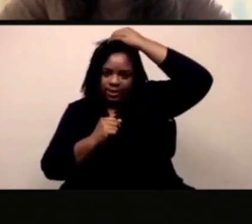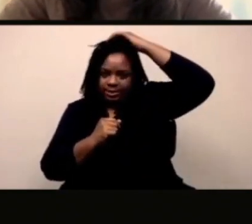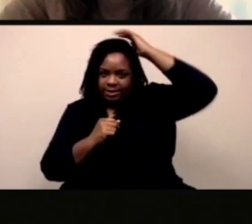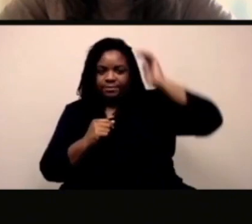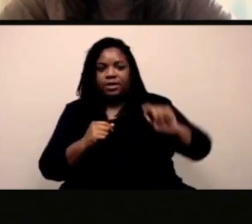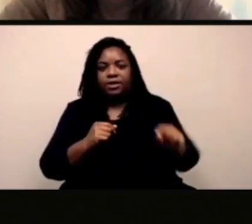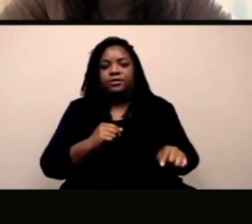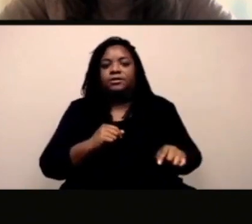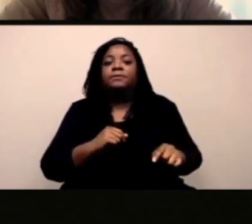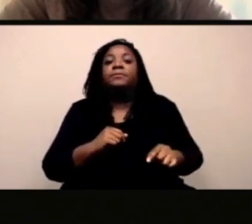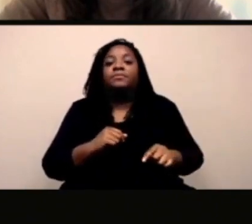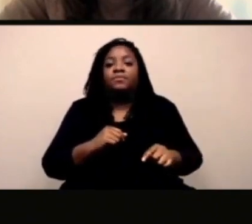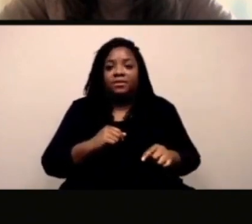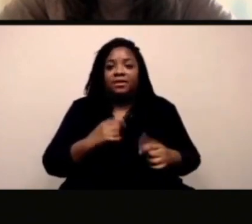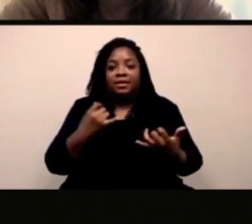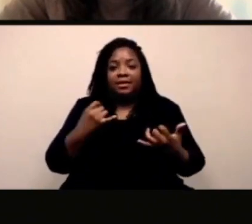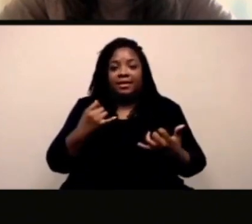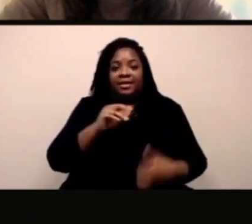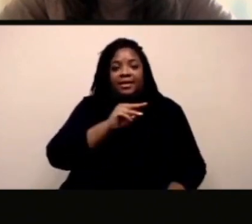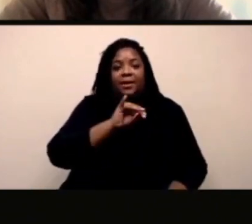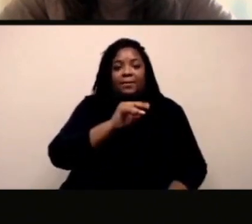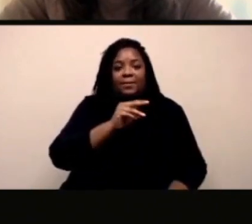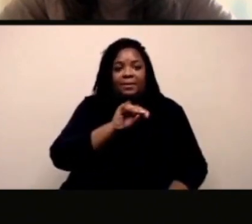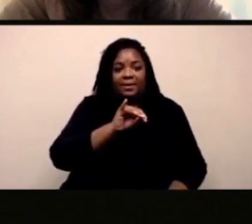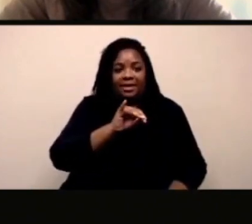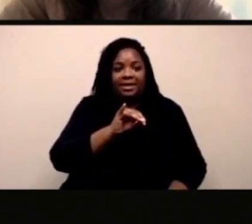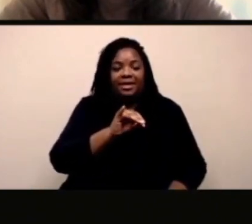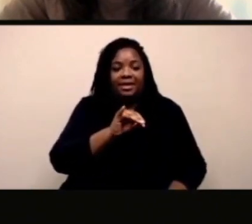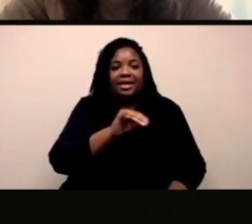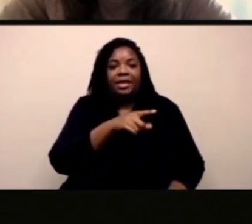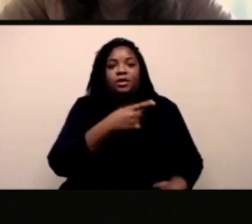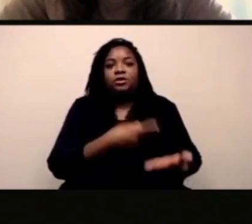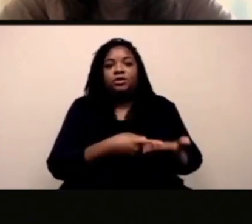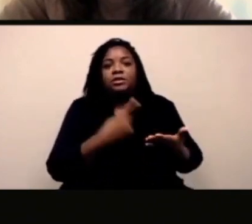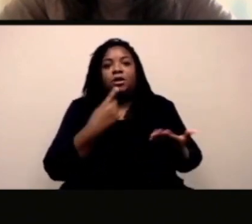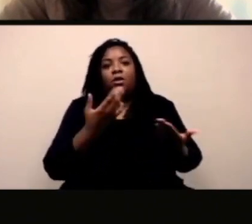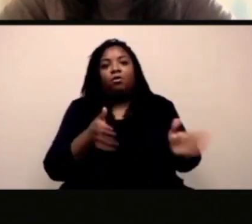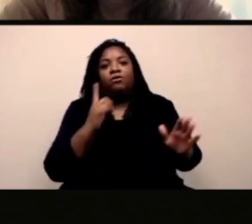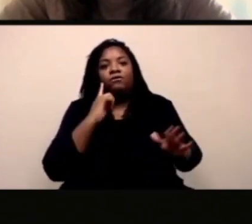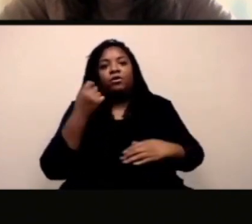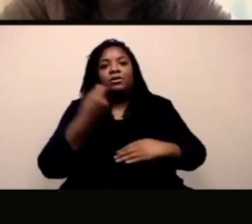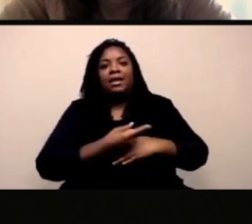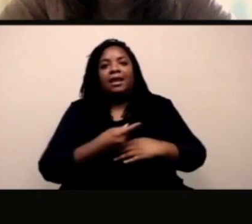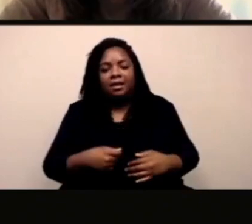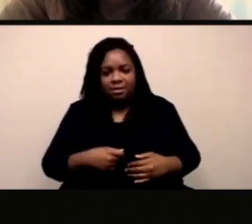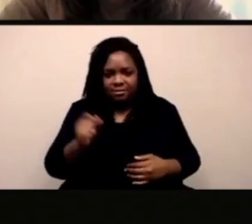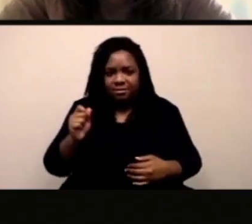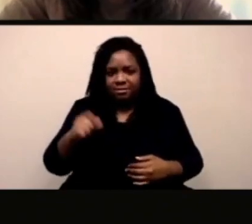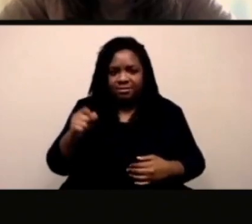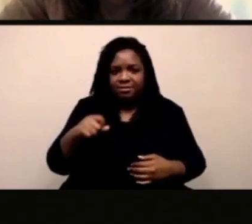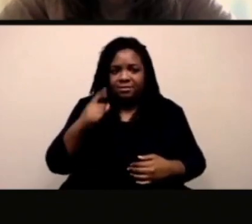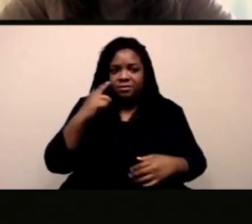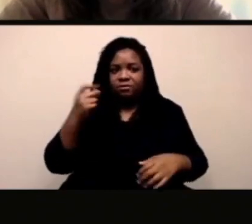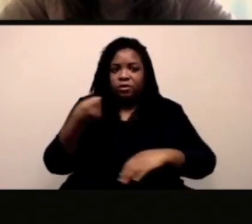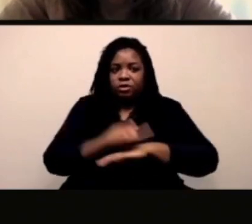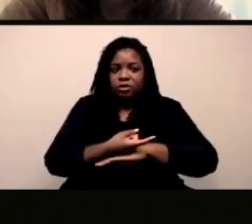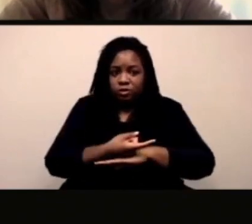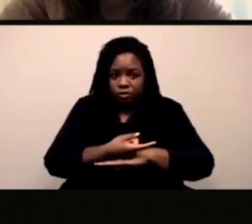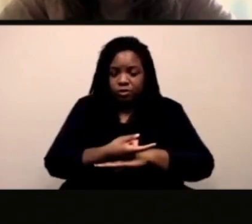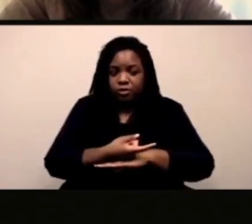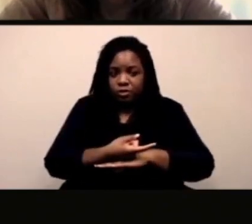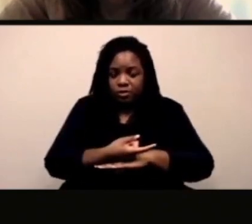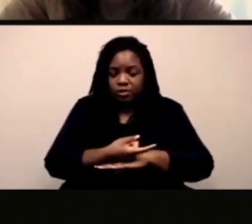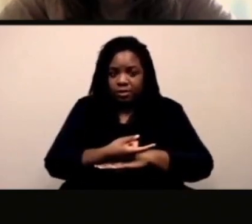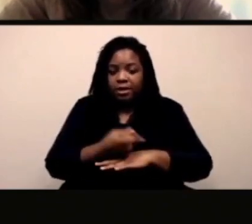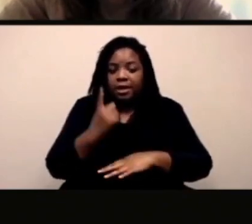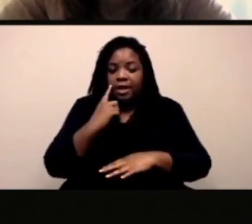And now Mimi will give you an overview for today. Yeah, so today we're going to